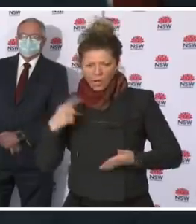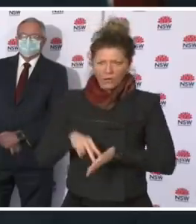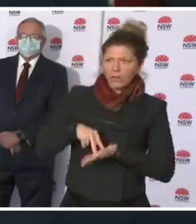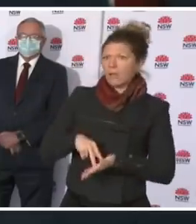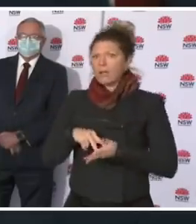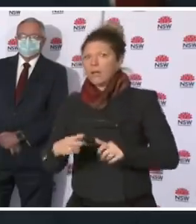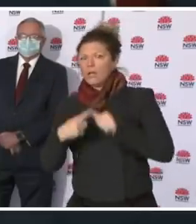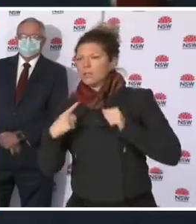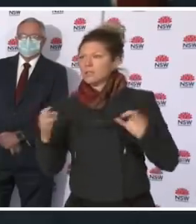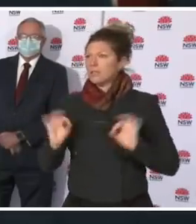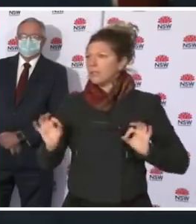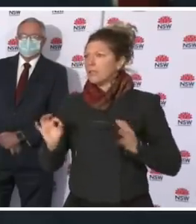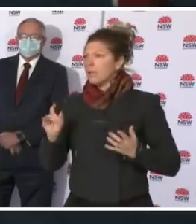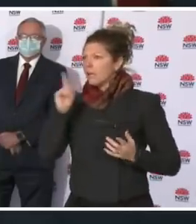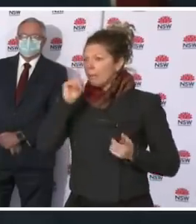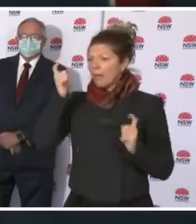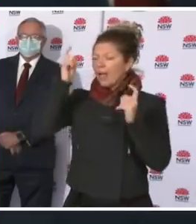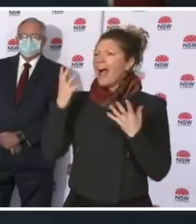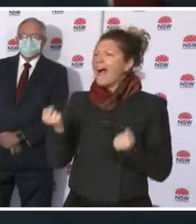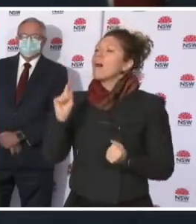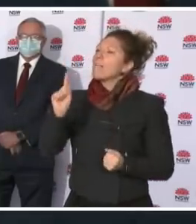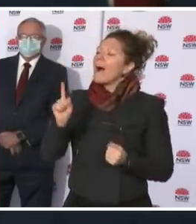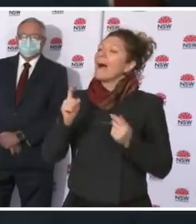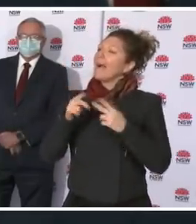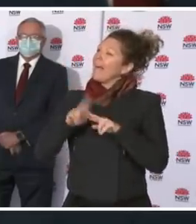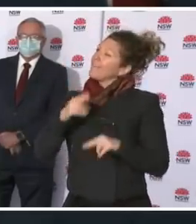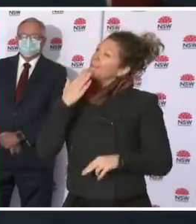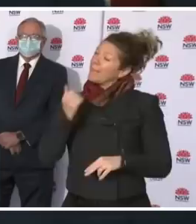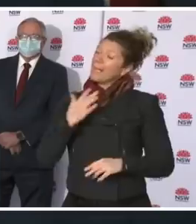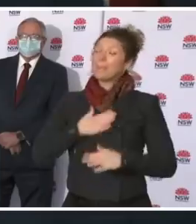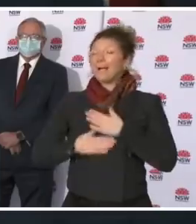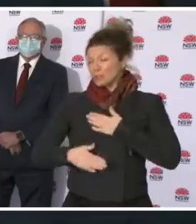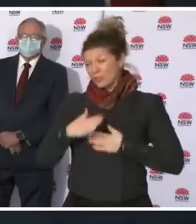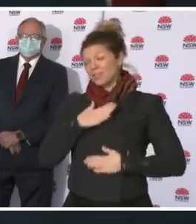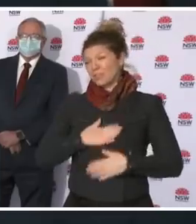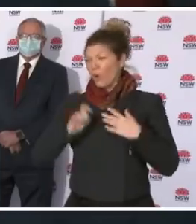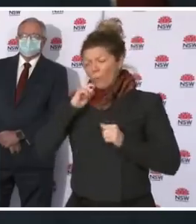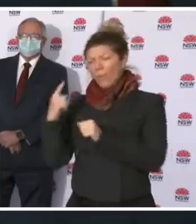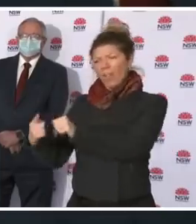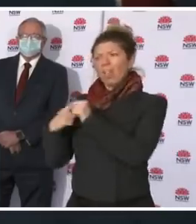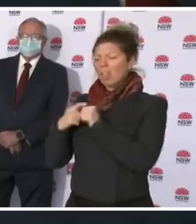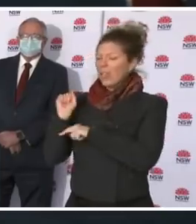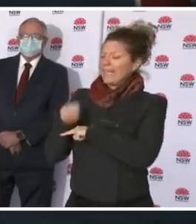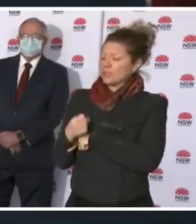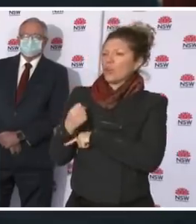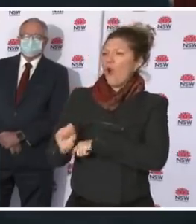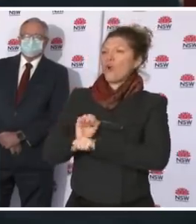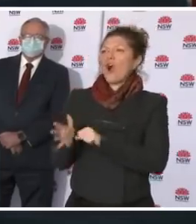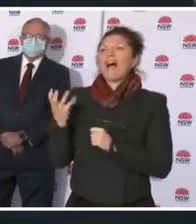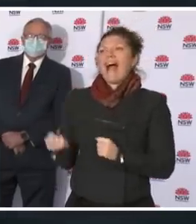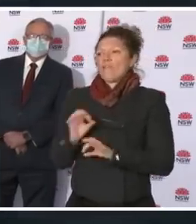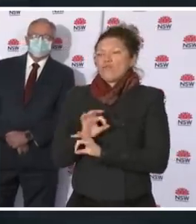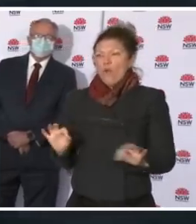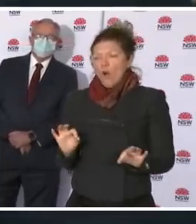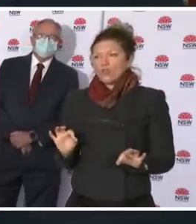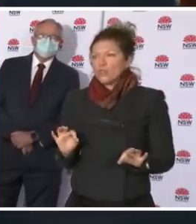and people are quite anxious, but if people could be a little patient, that will help us get the turnaround times and maintain that high